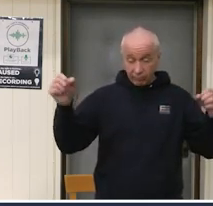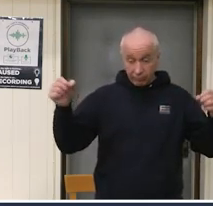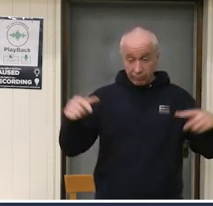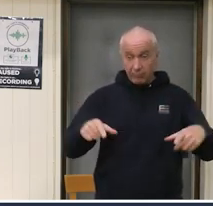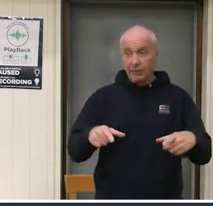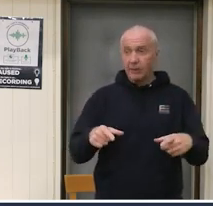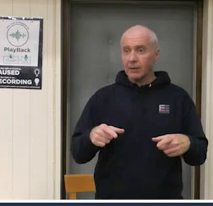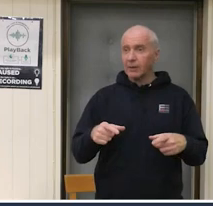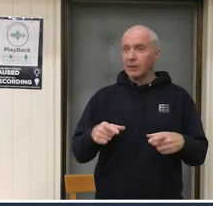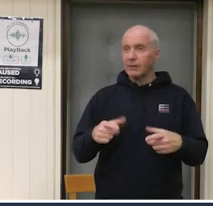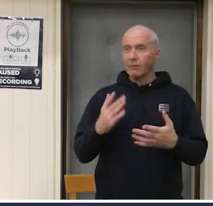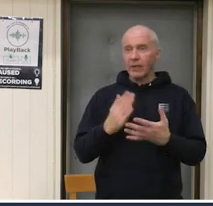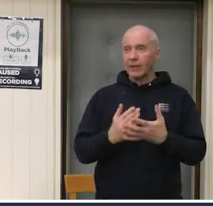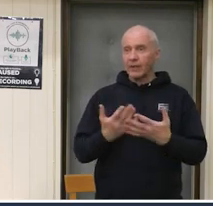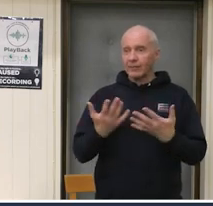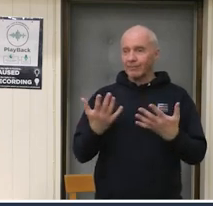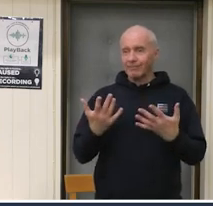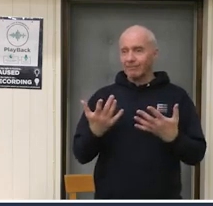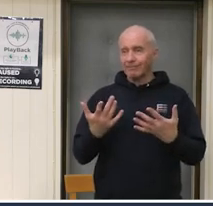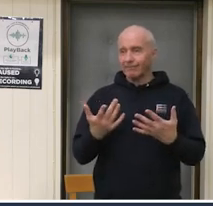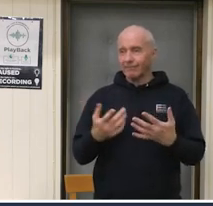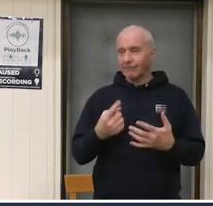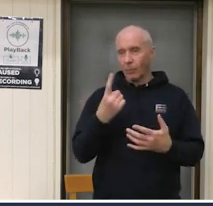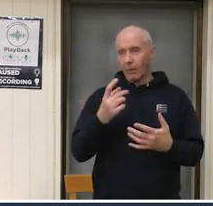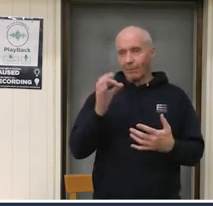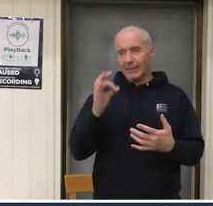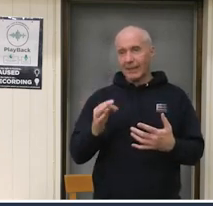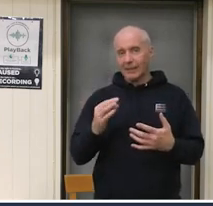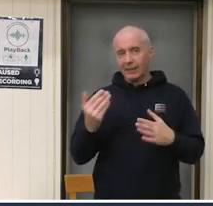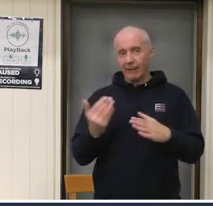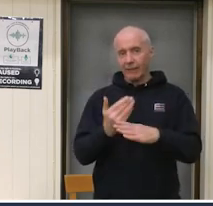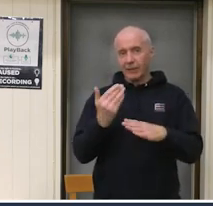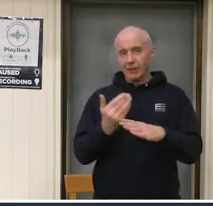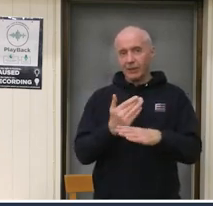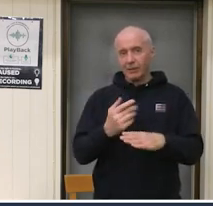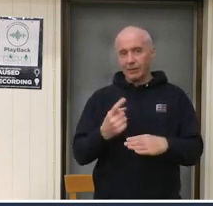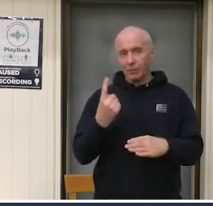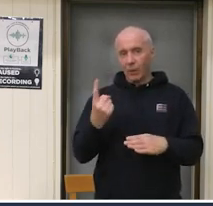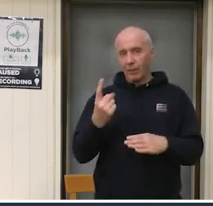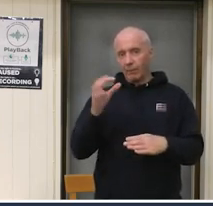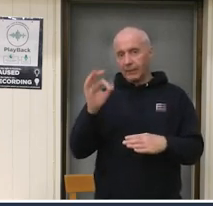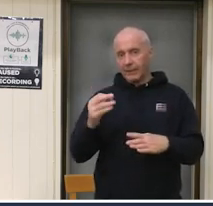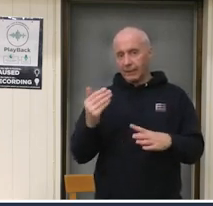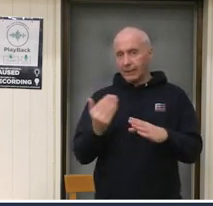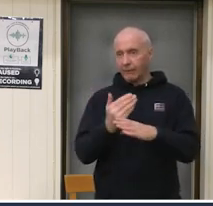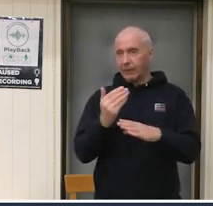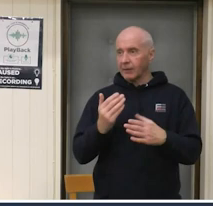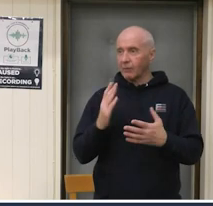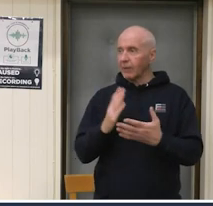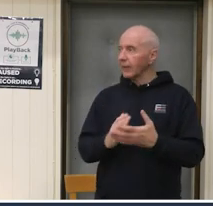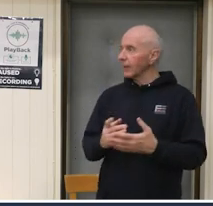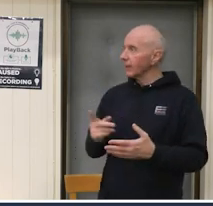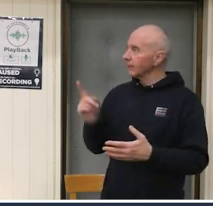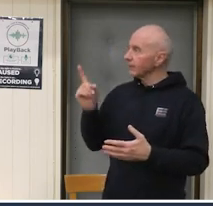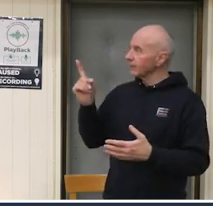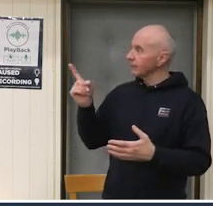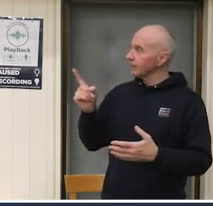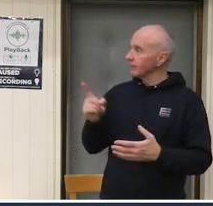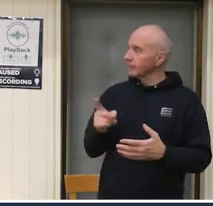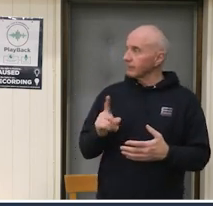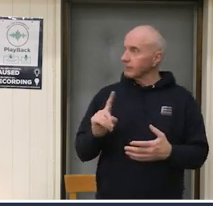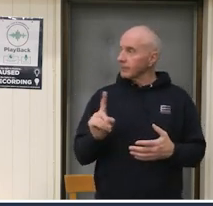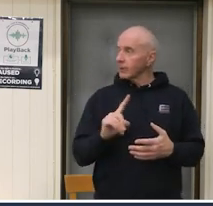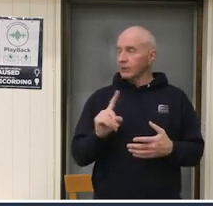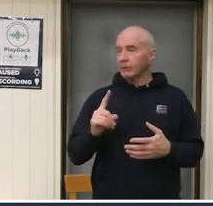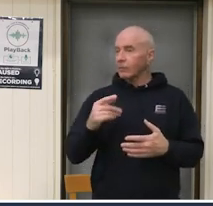very, very, very inefficient, less than 1%, right? So this is not wall plug net gain,